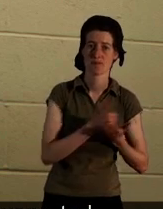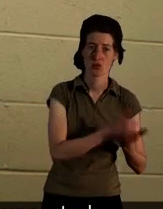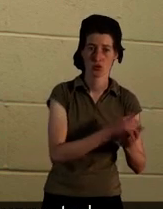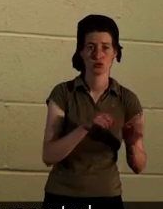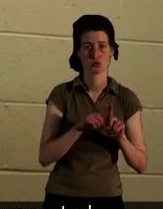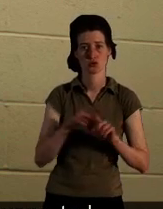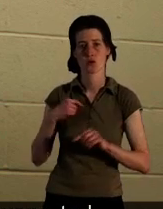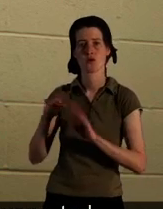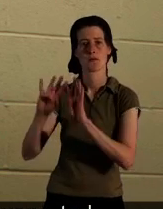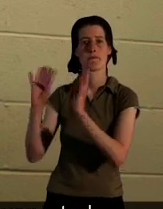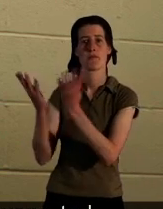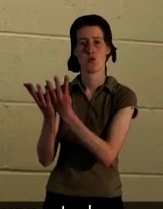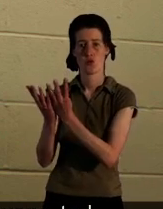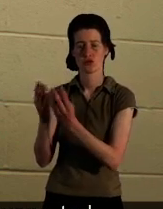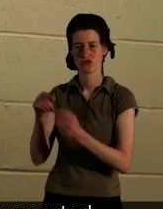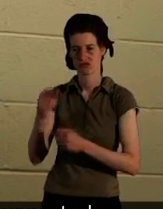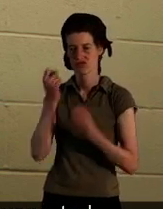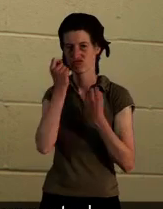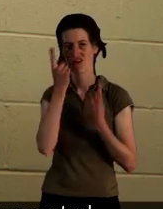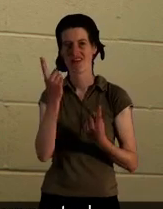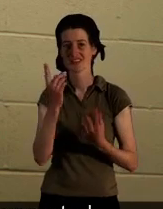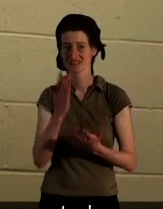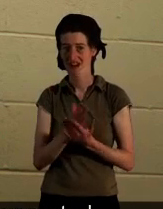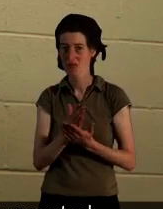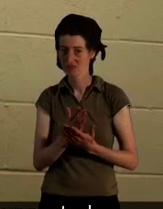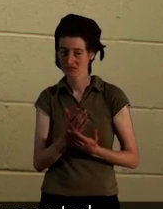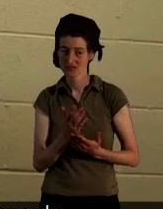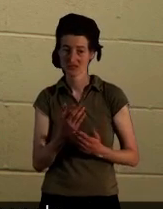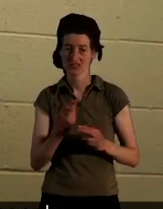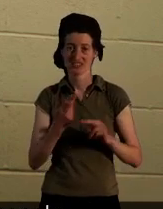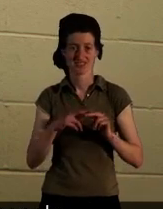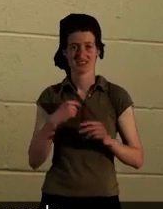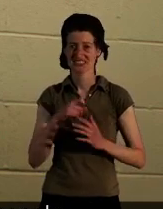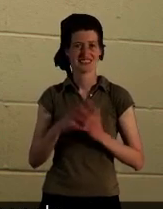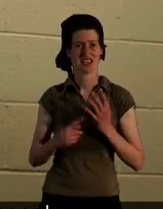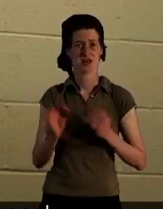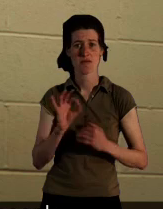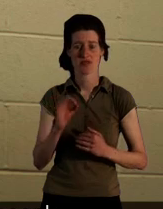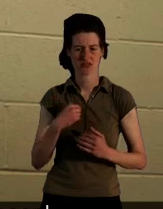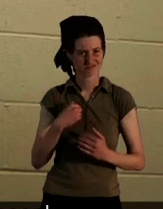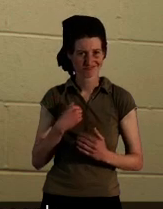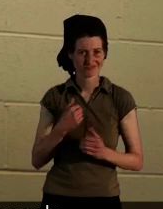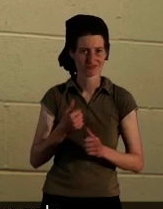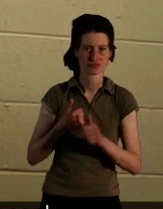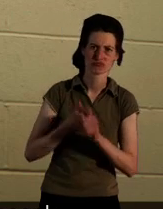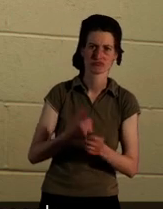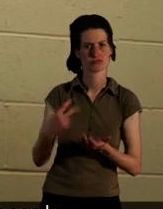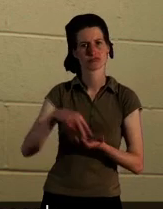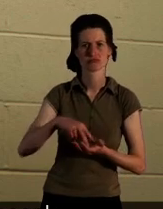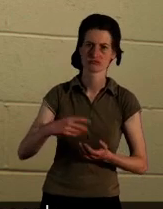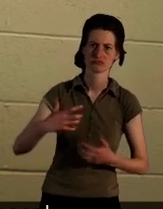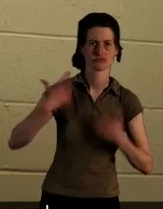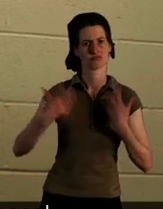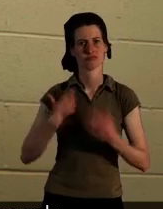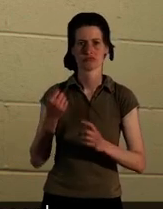I've supported as a volunteer on the peer support side, and then even on the board with